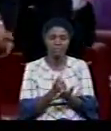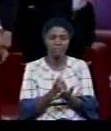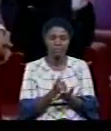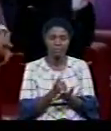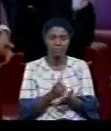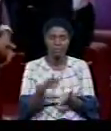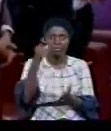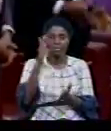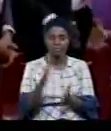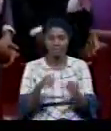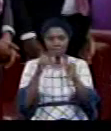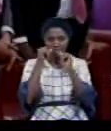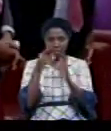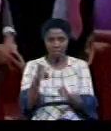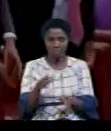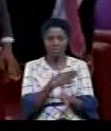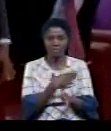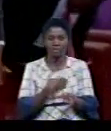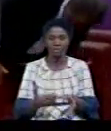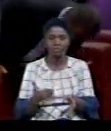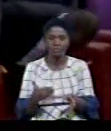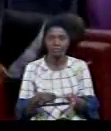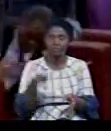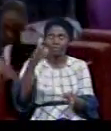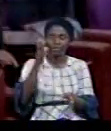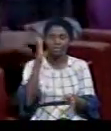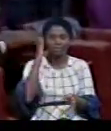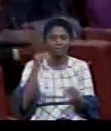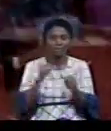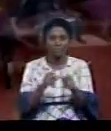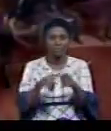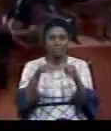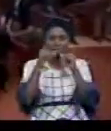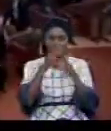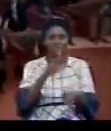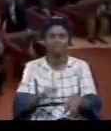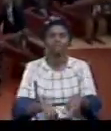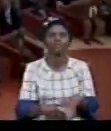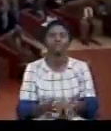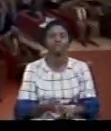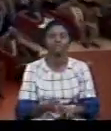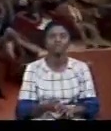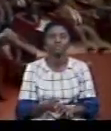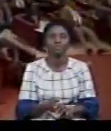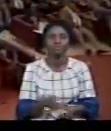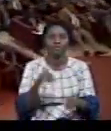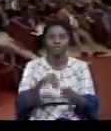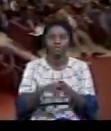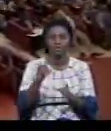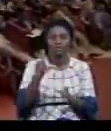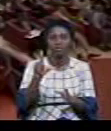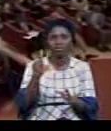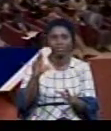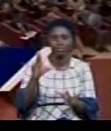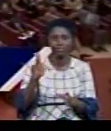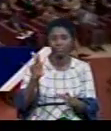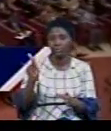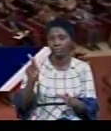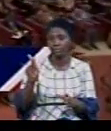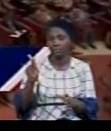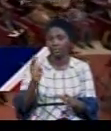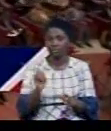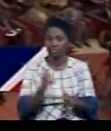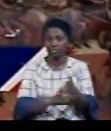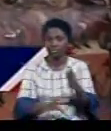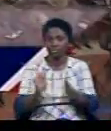God bless you, and God will keep on blessing you. You can sit down. We're coming to Luke chapter 8, and we're reading from